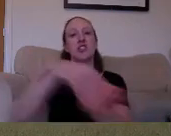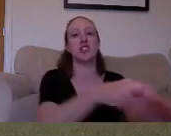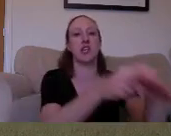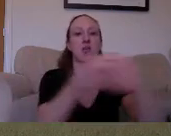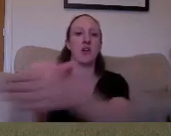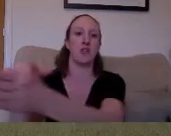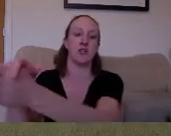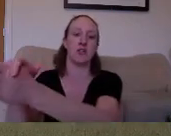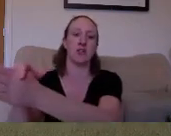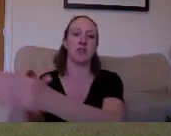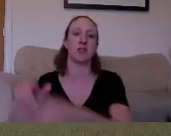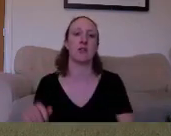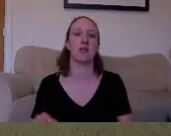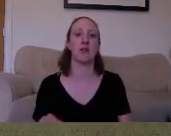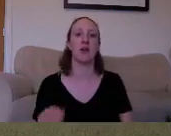whoosh, they were gone.